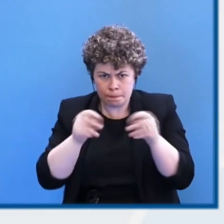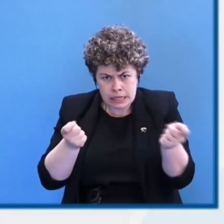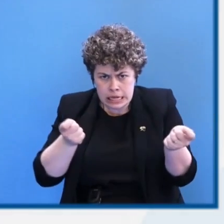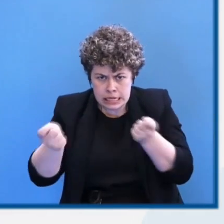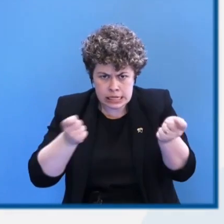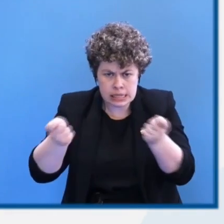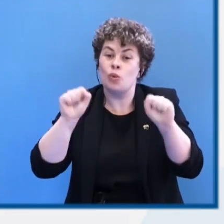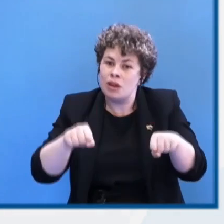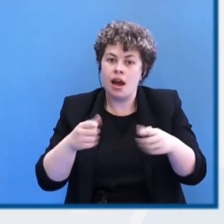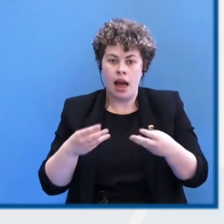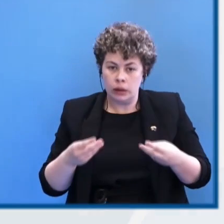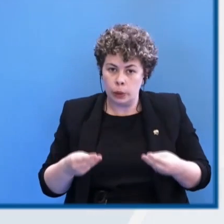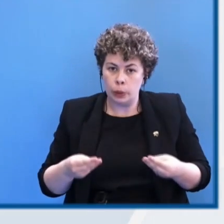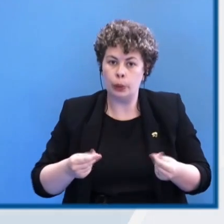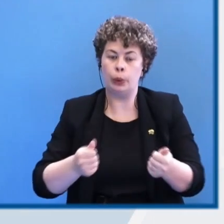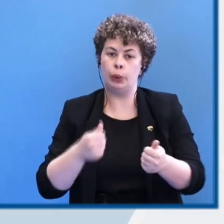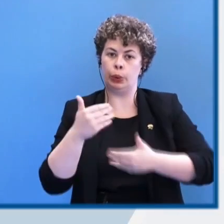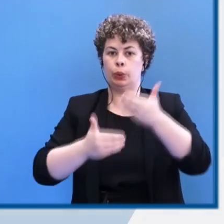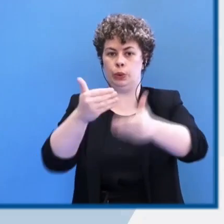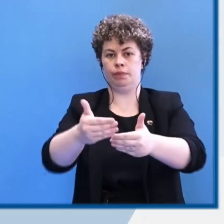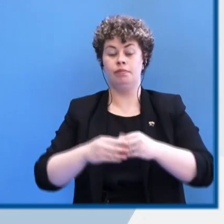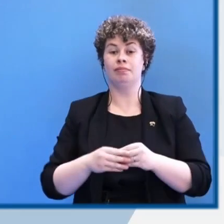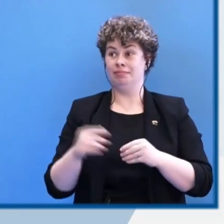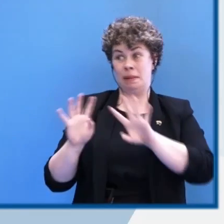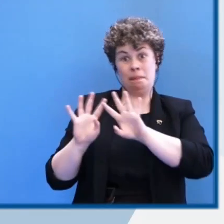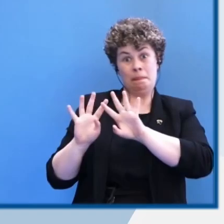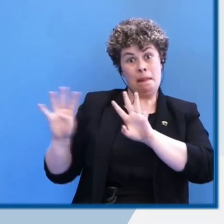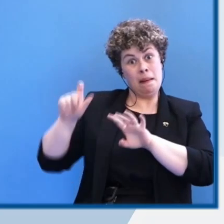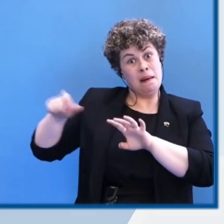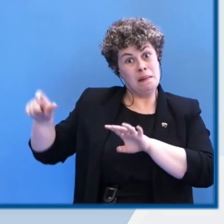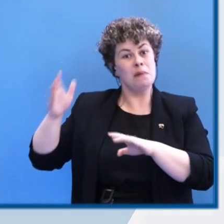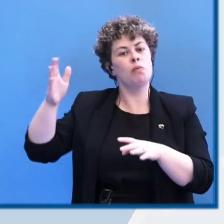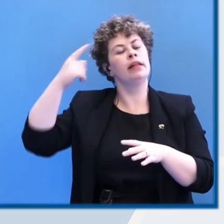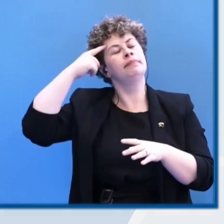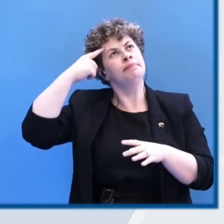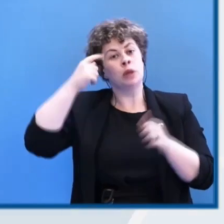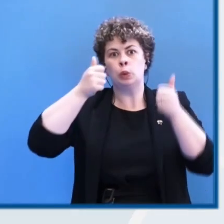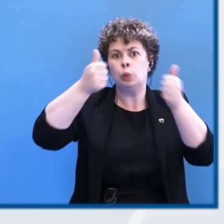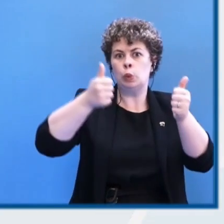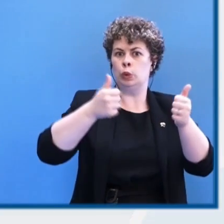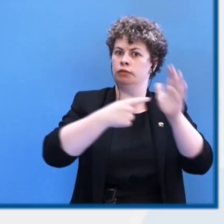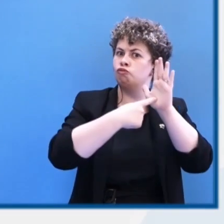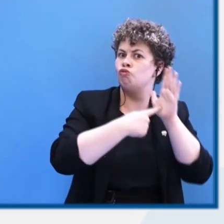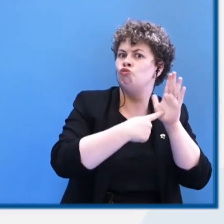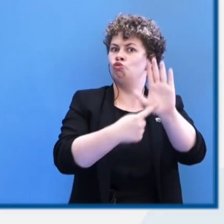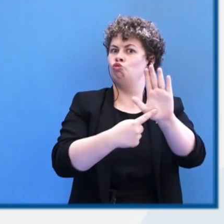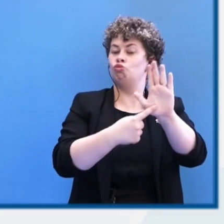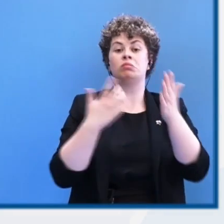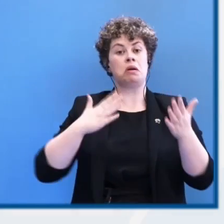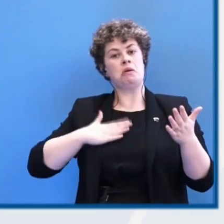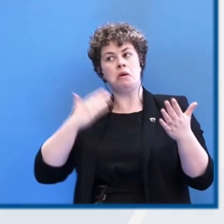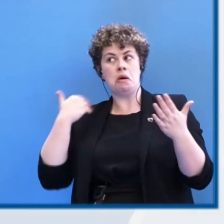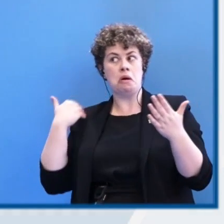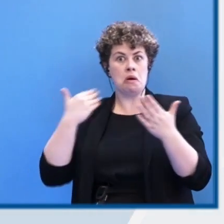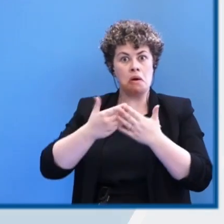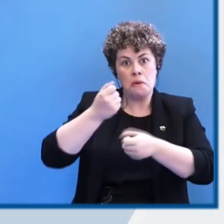well. Our panelists are going to talk about good practice. They will talk about models that have been used. They may touch on things